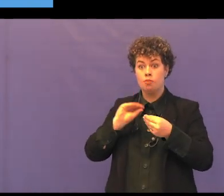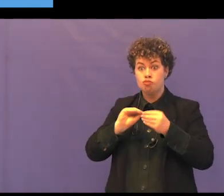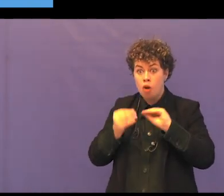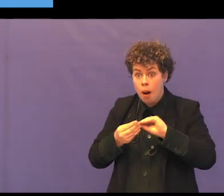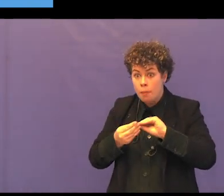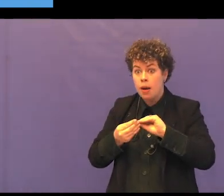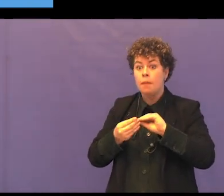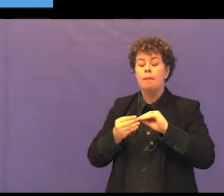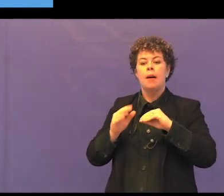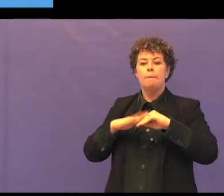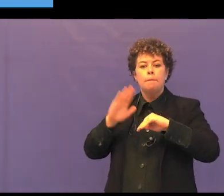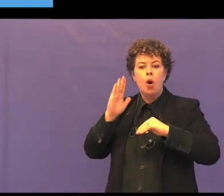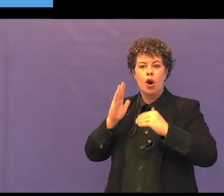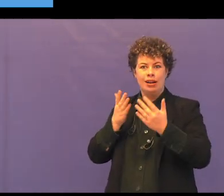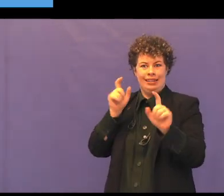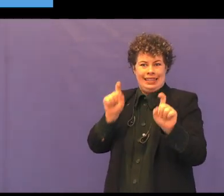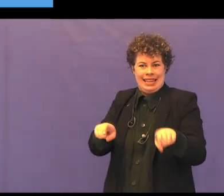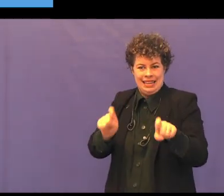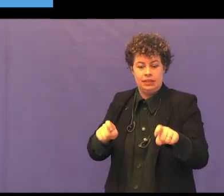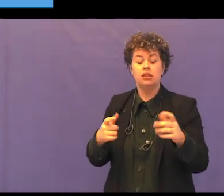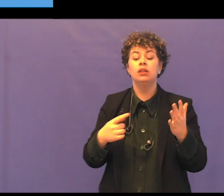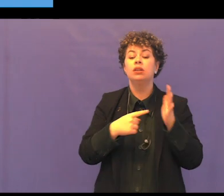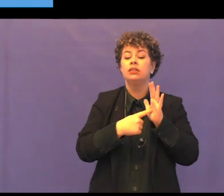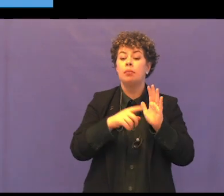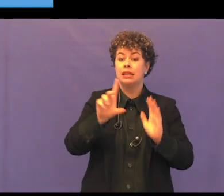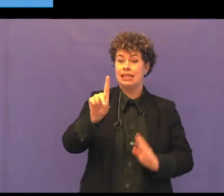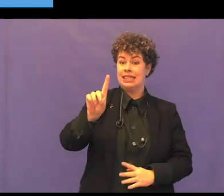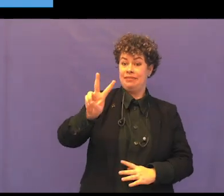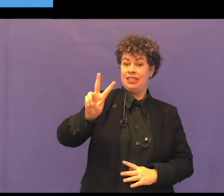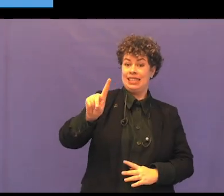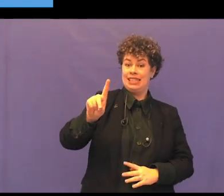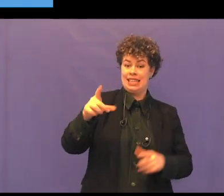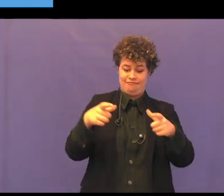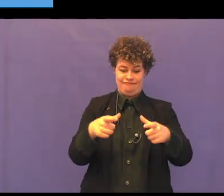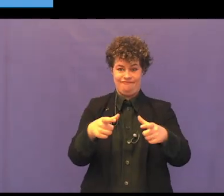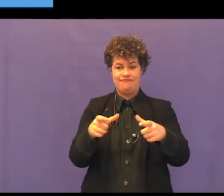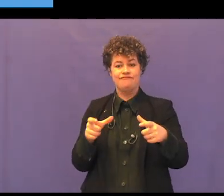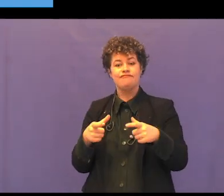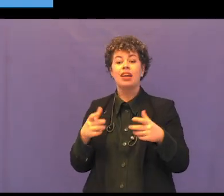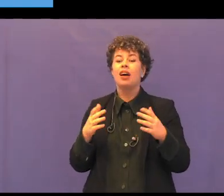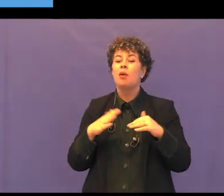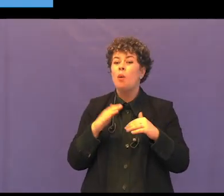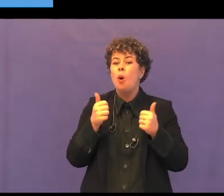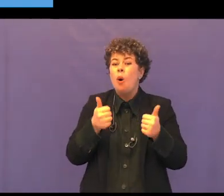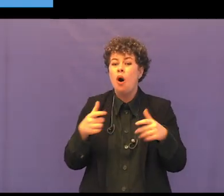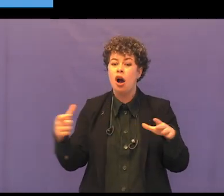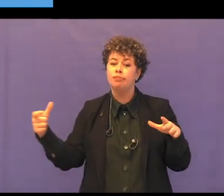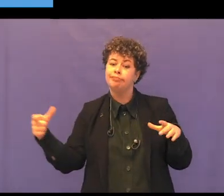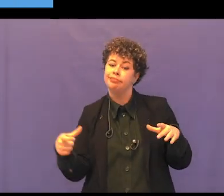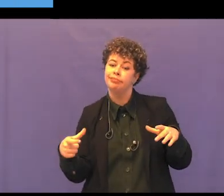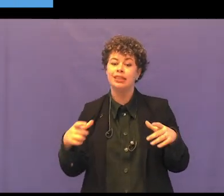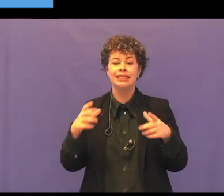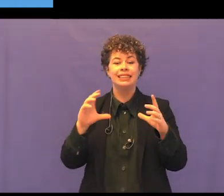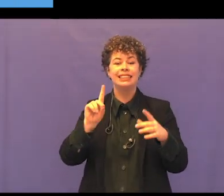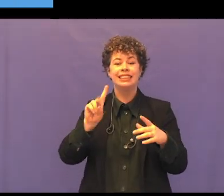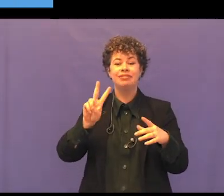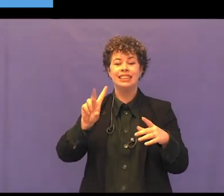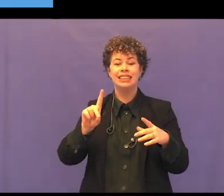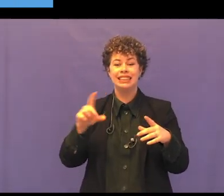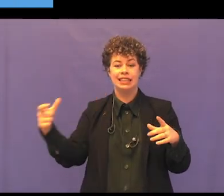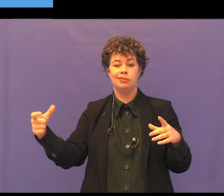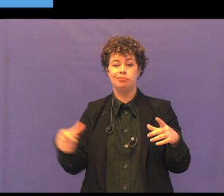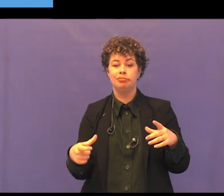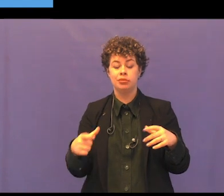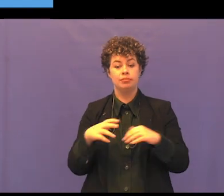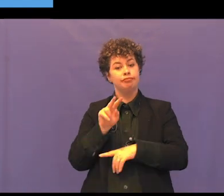DVD online than to produce, distribute, and sell a DVD. The problem is, however, that